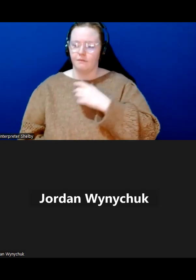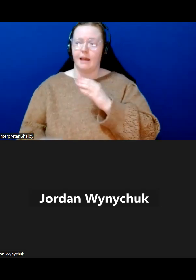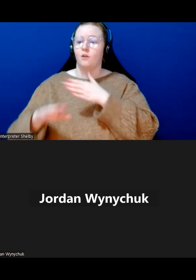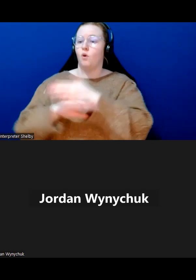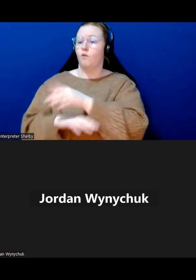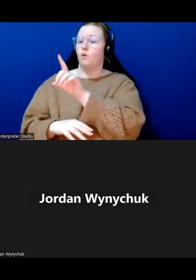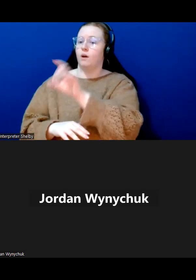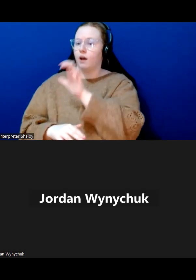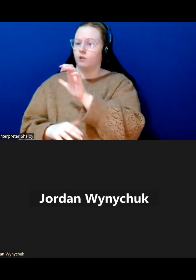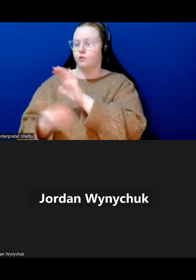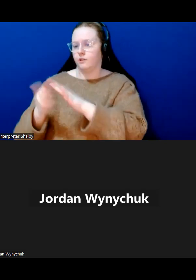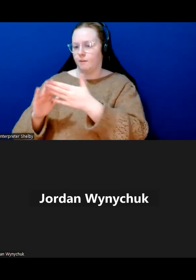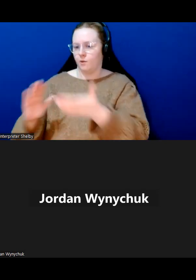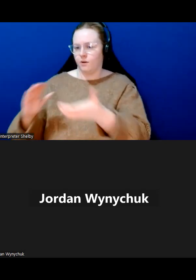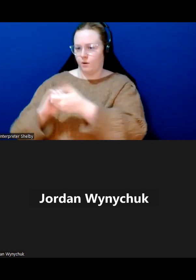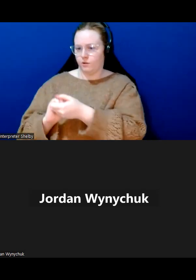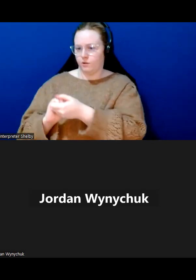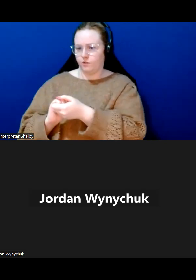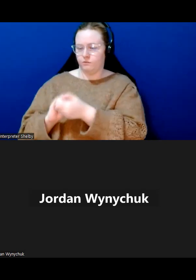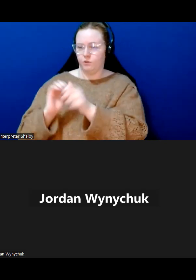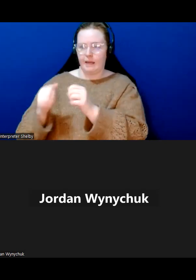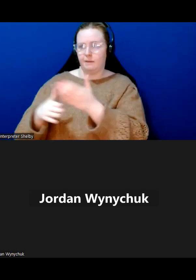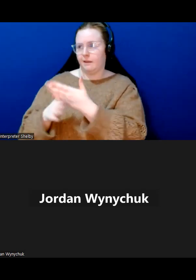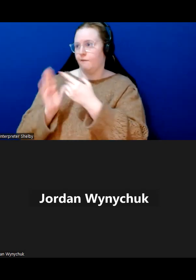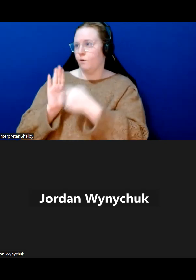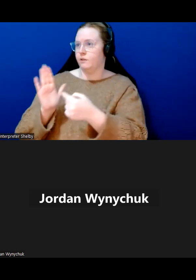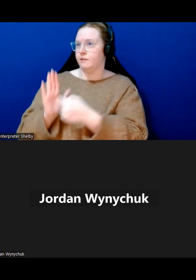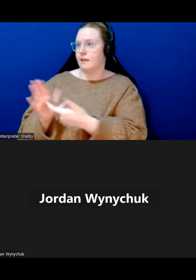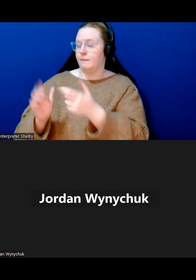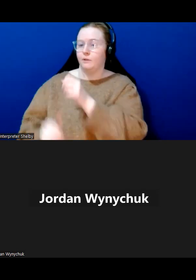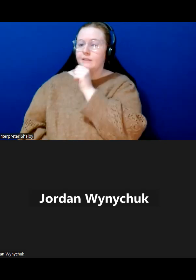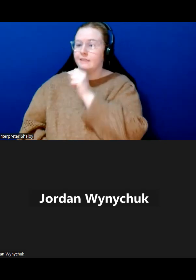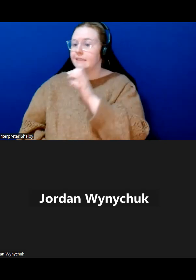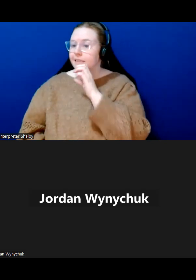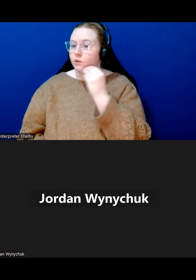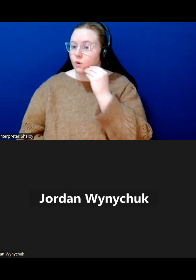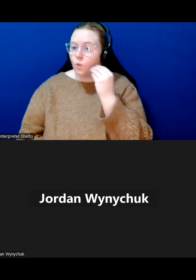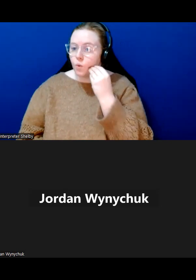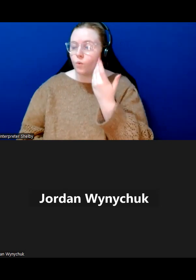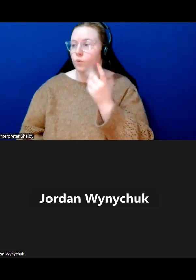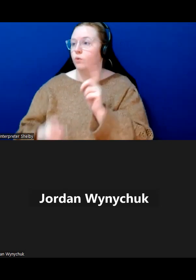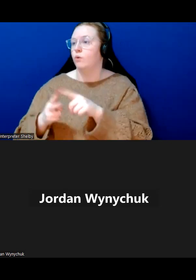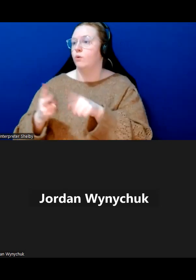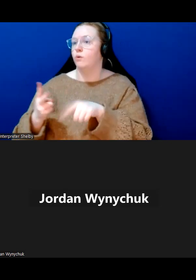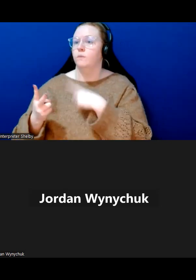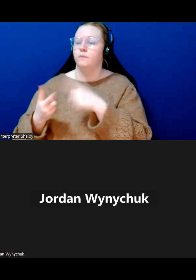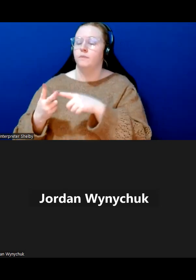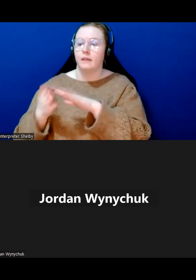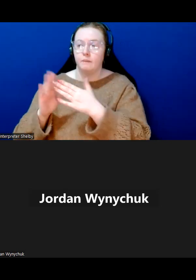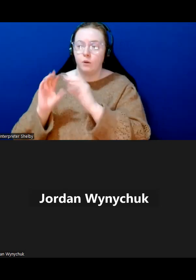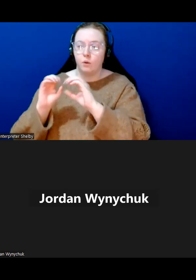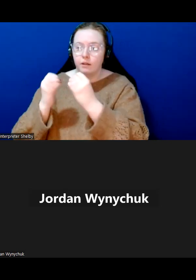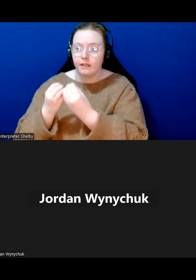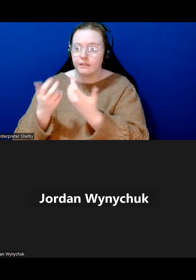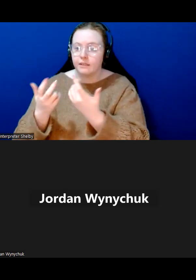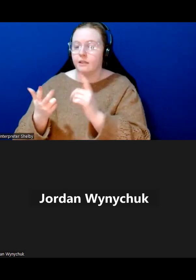community partners. So that could be anything from one of the many seniors' homes that we work with, to community organizations,